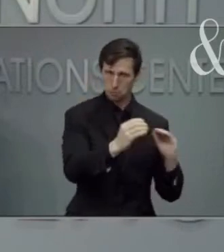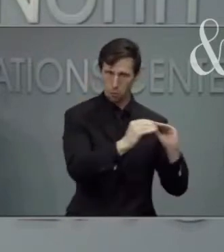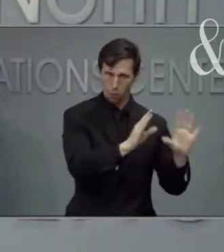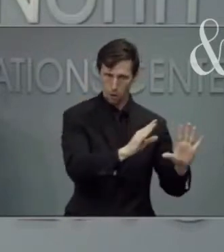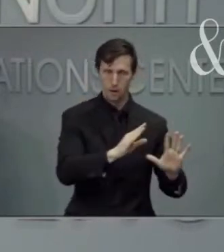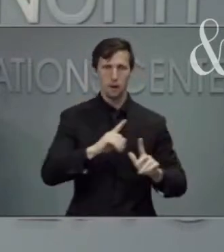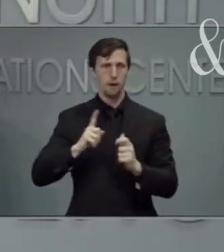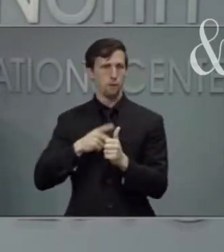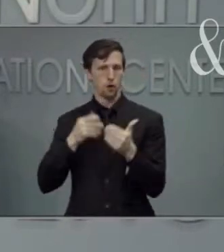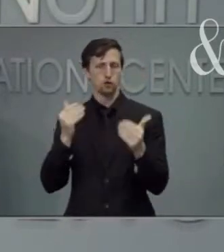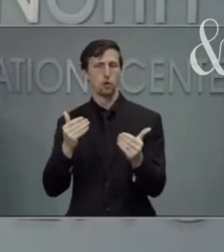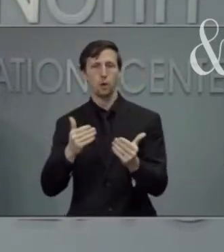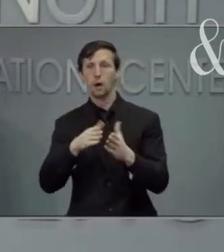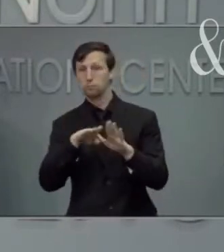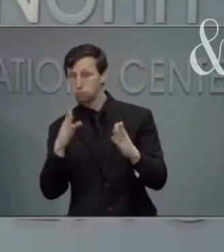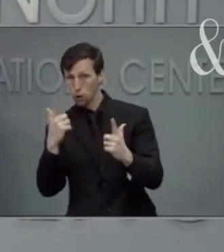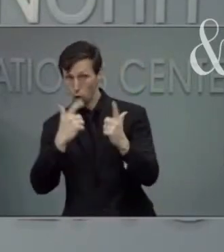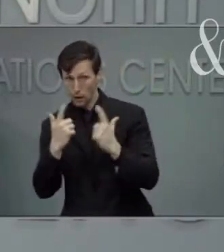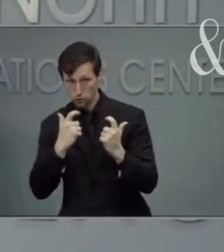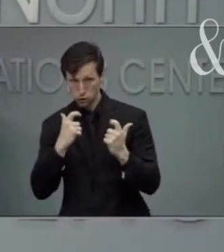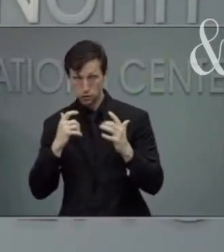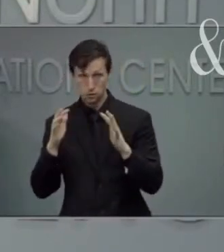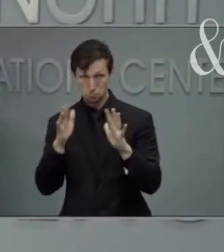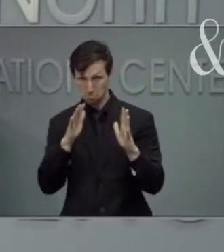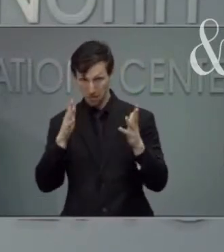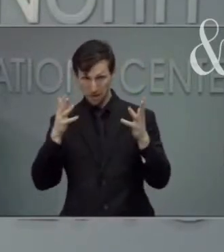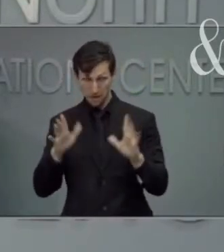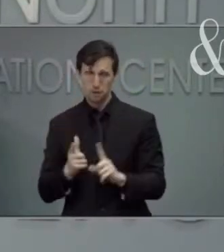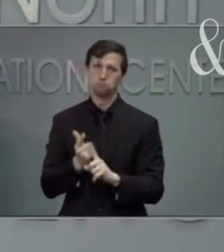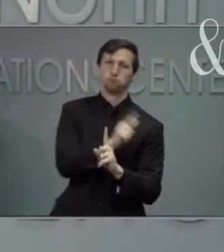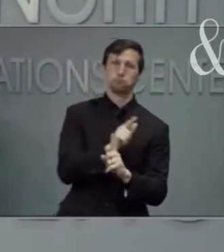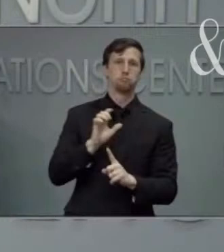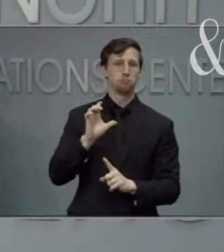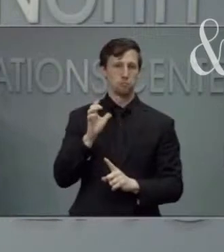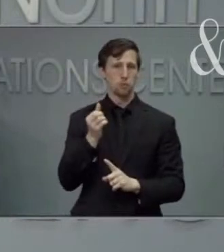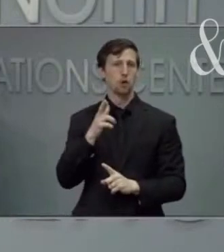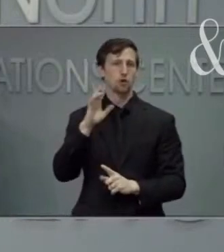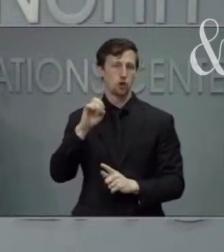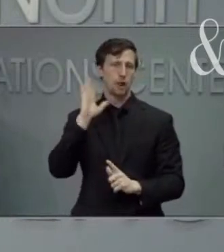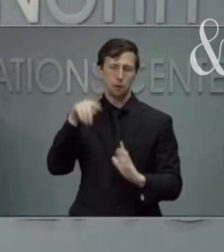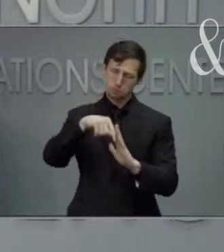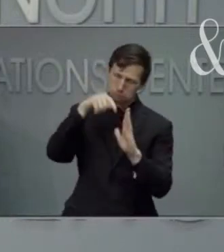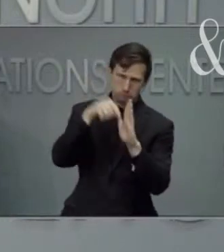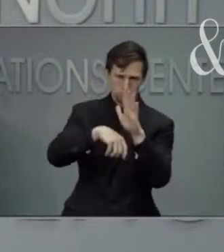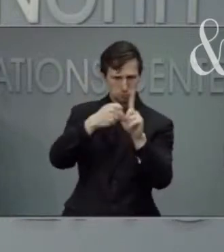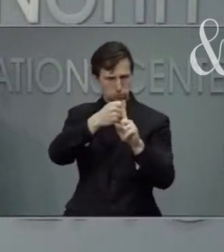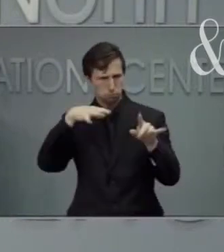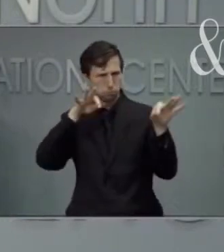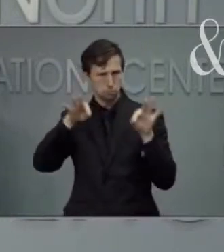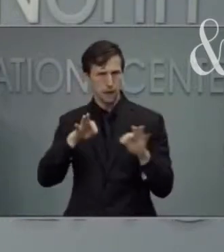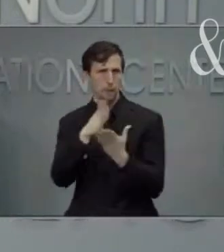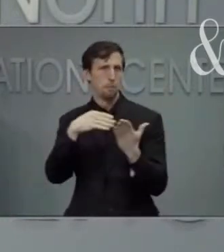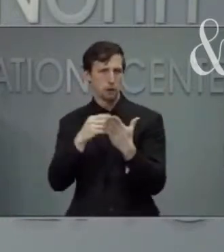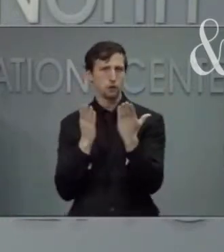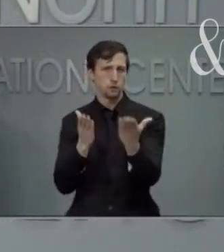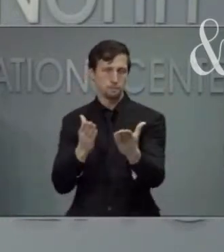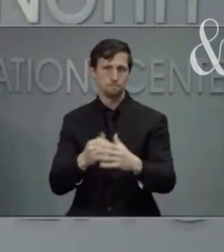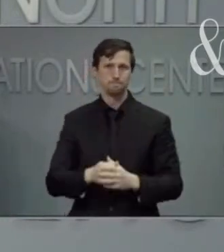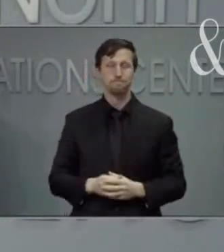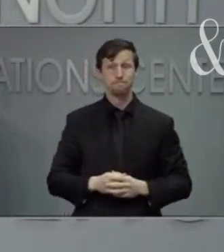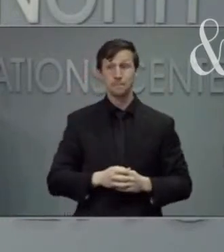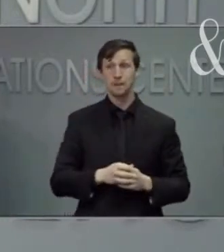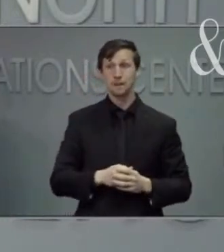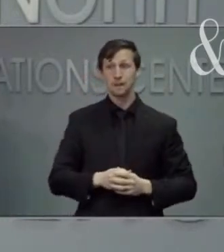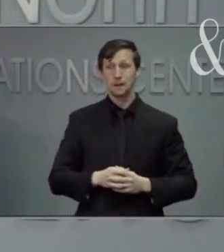gotten through as many of those as we can, I'll turn it over to Charlie to go through more of the details of the budget proposal. So